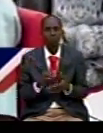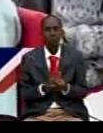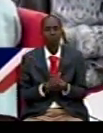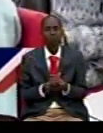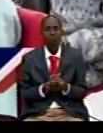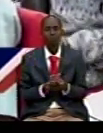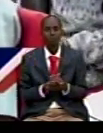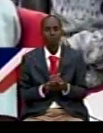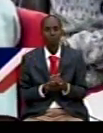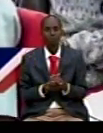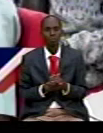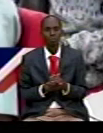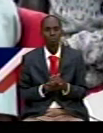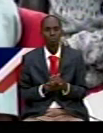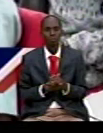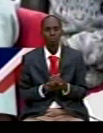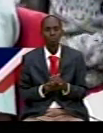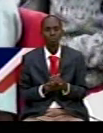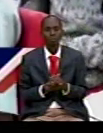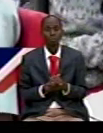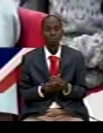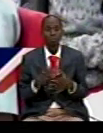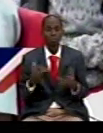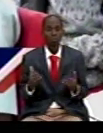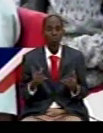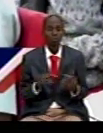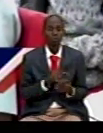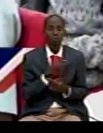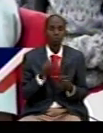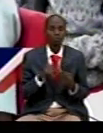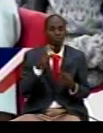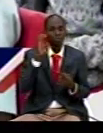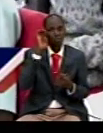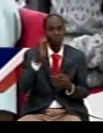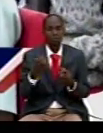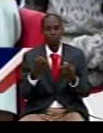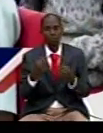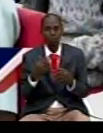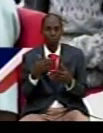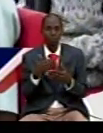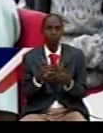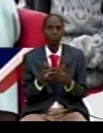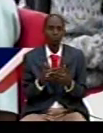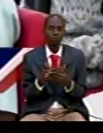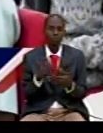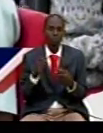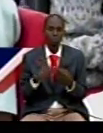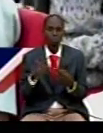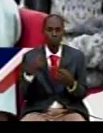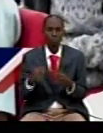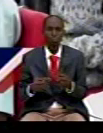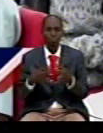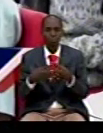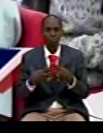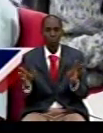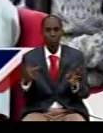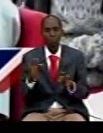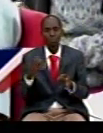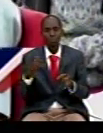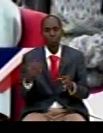verse 12. And now when he came near to the gate of the